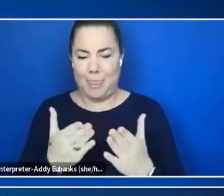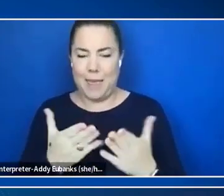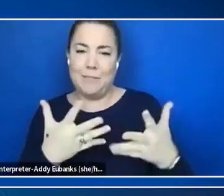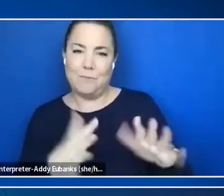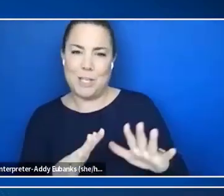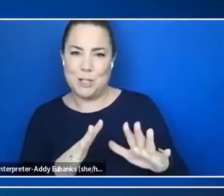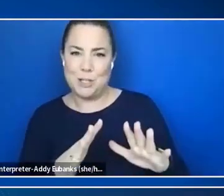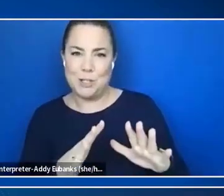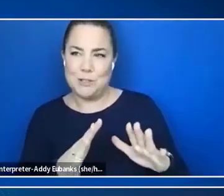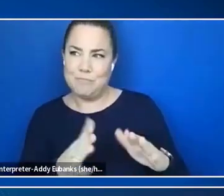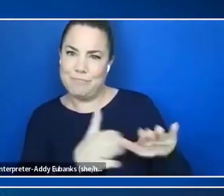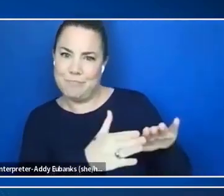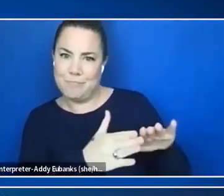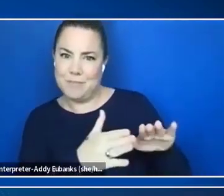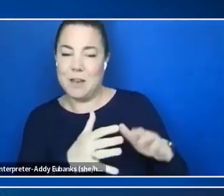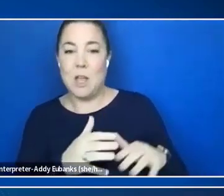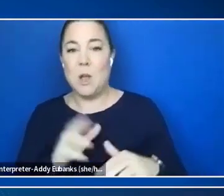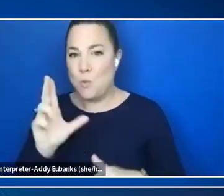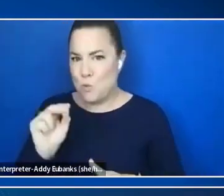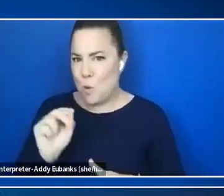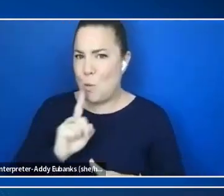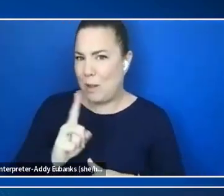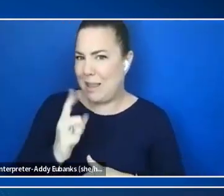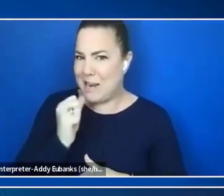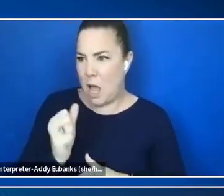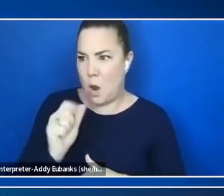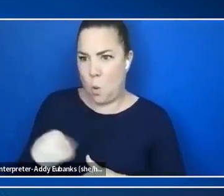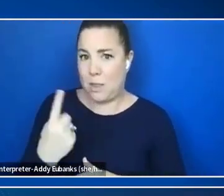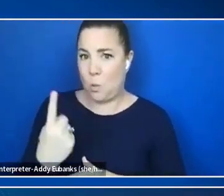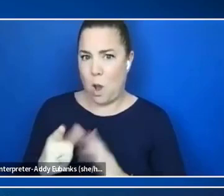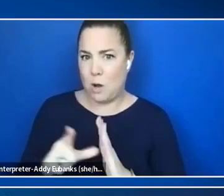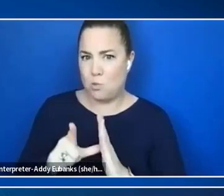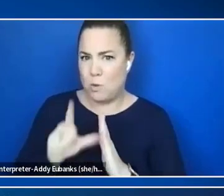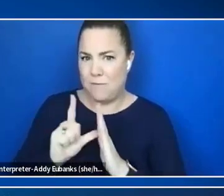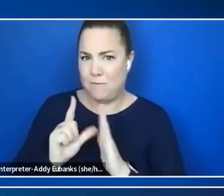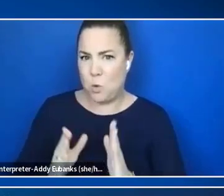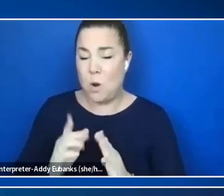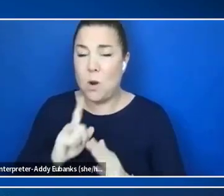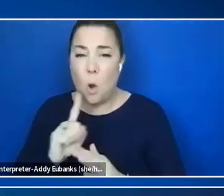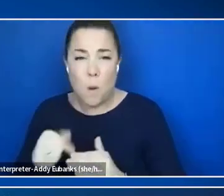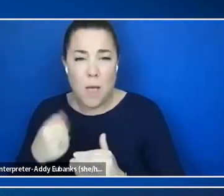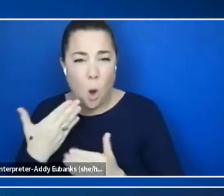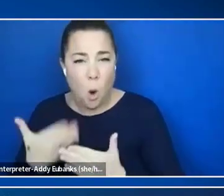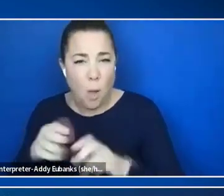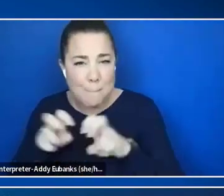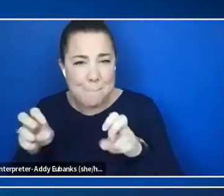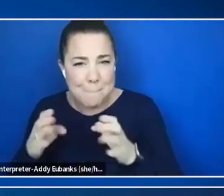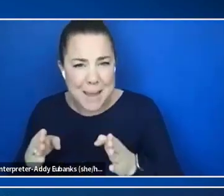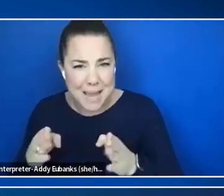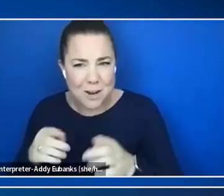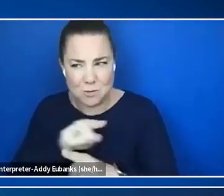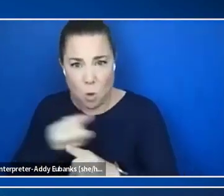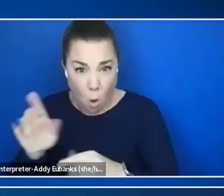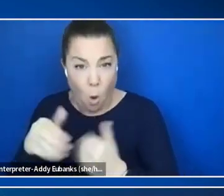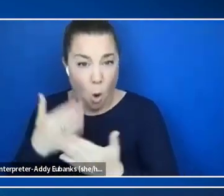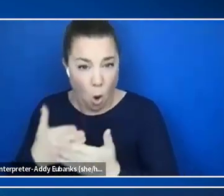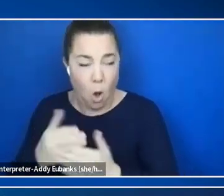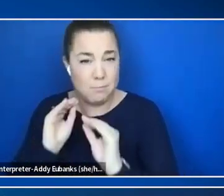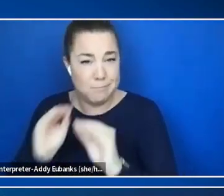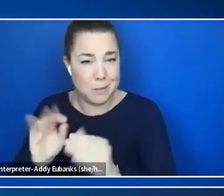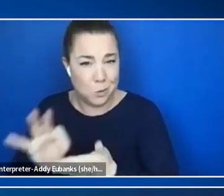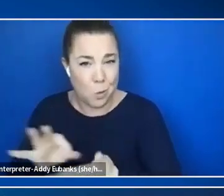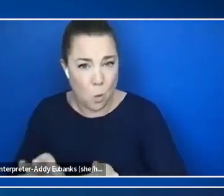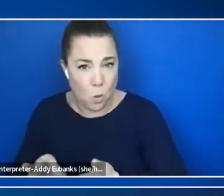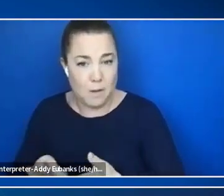final score. The whole panel votes, and we're hoping to really change the culture of the review meeting. And we're already starting to see that in some of the meetings